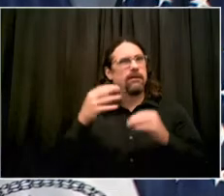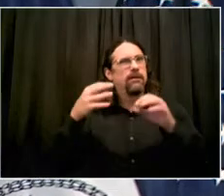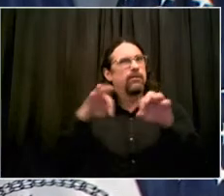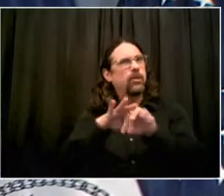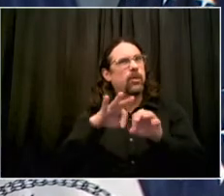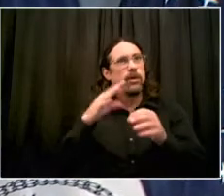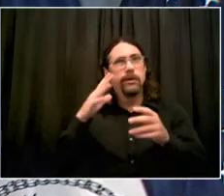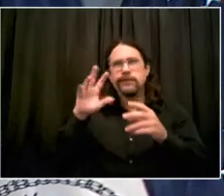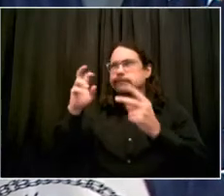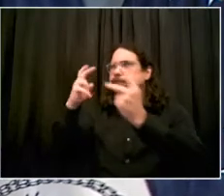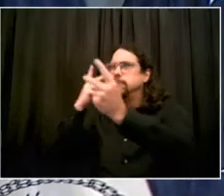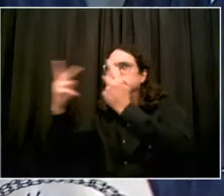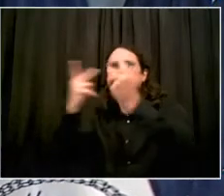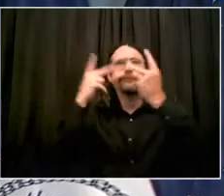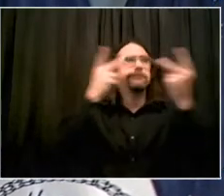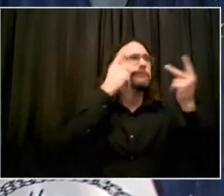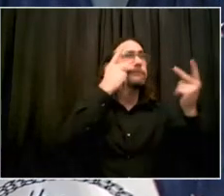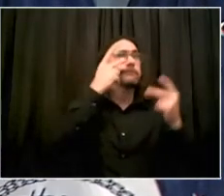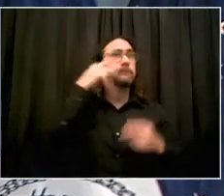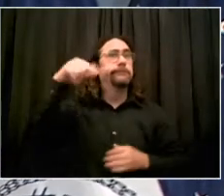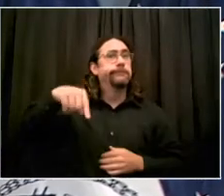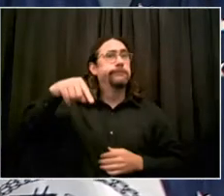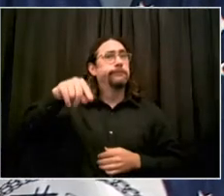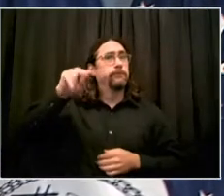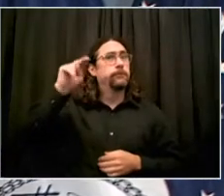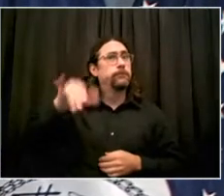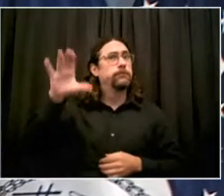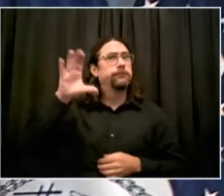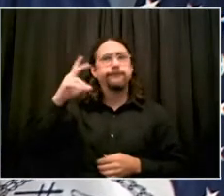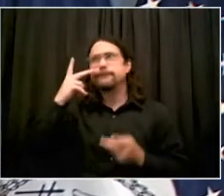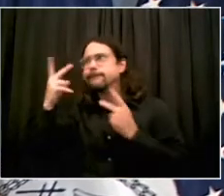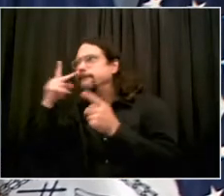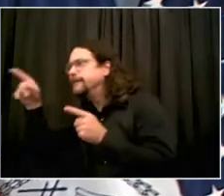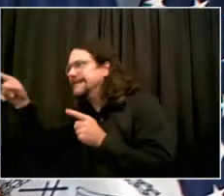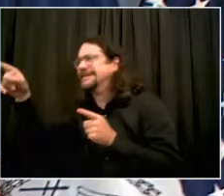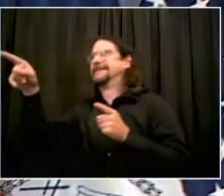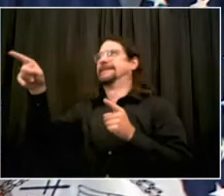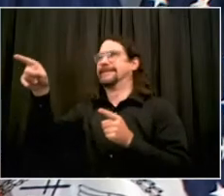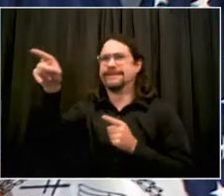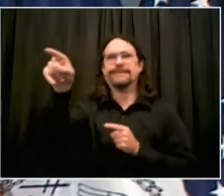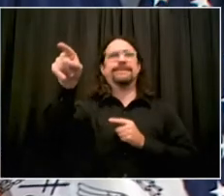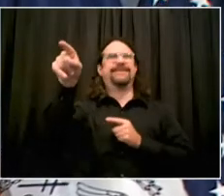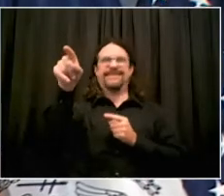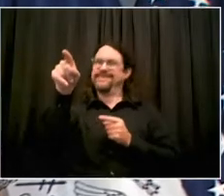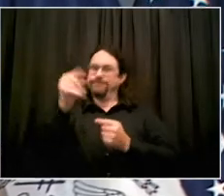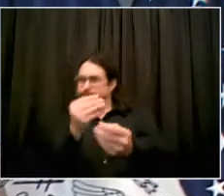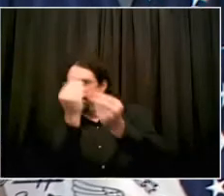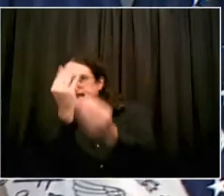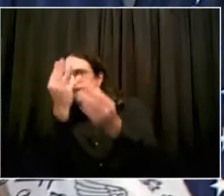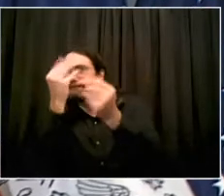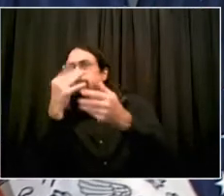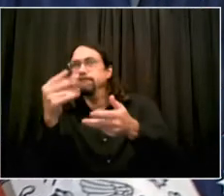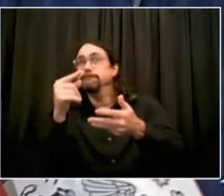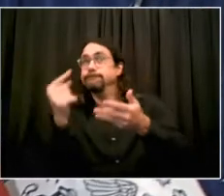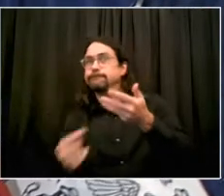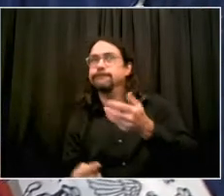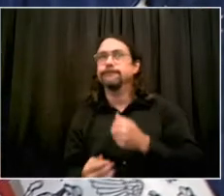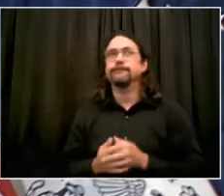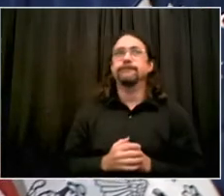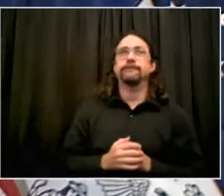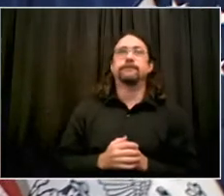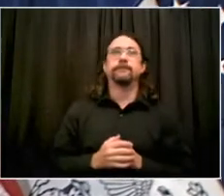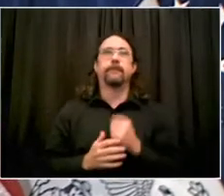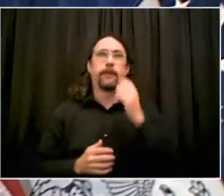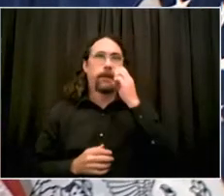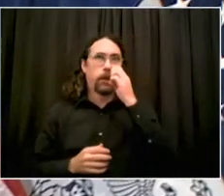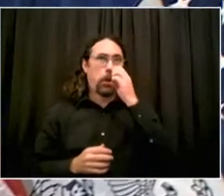different today and talk about our daily indicators up front. But it's also important to say we're going to provide a new piece of information